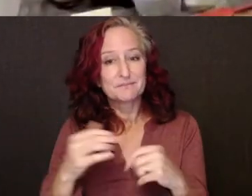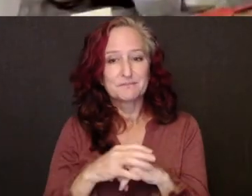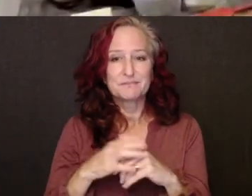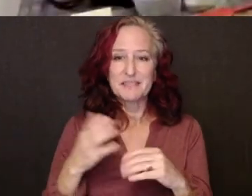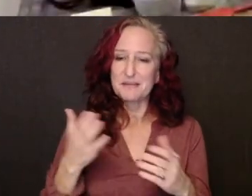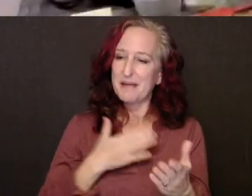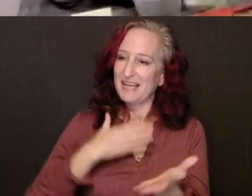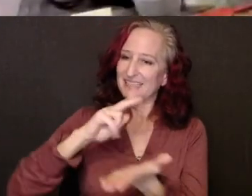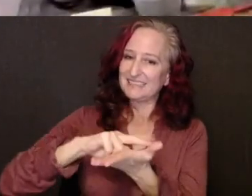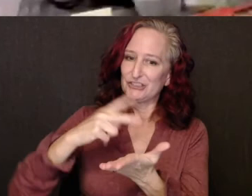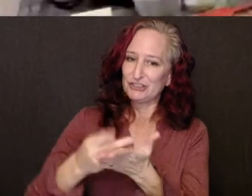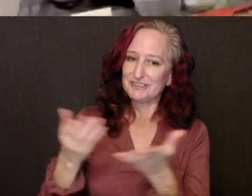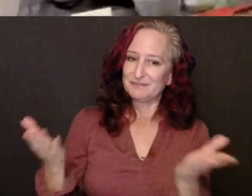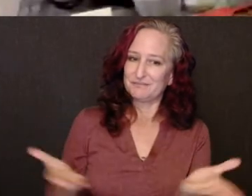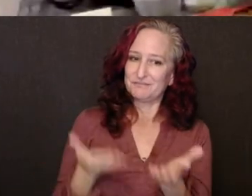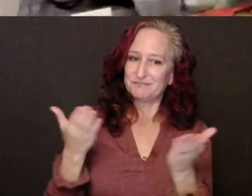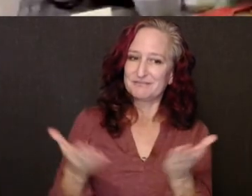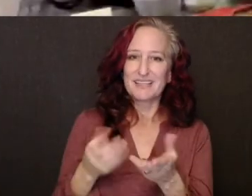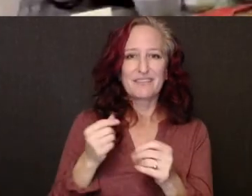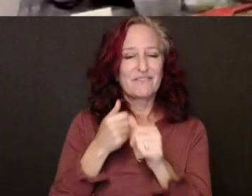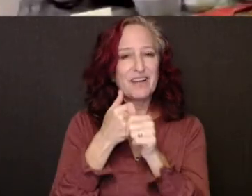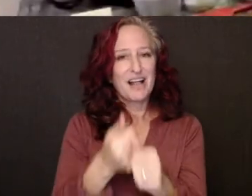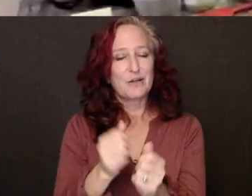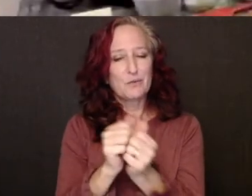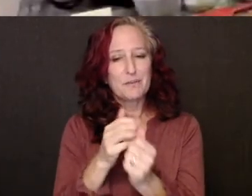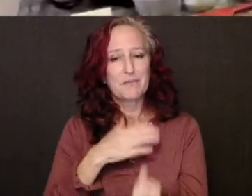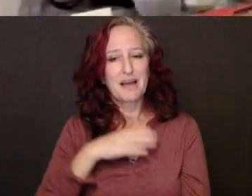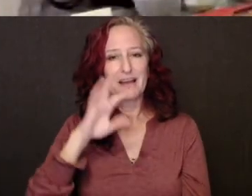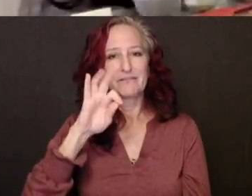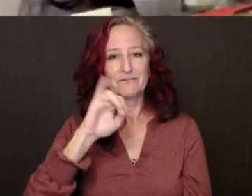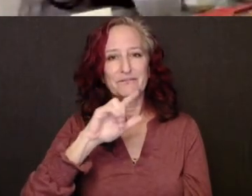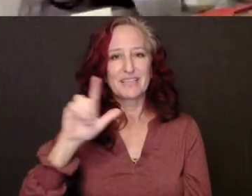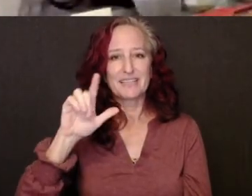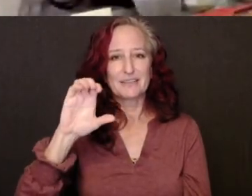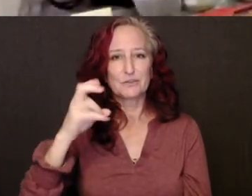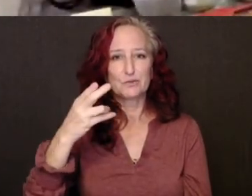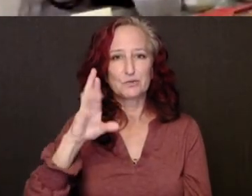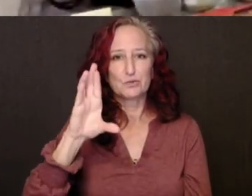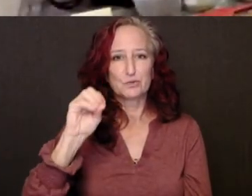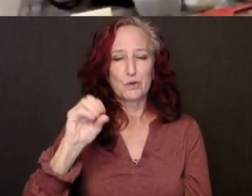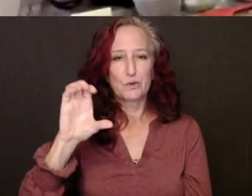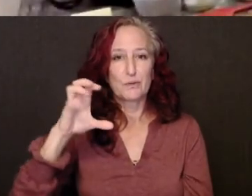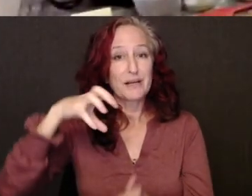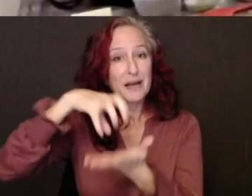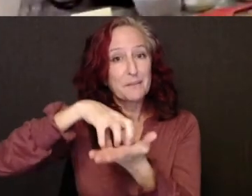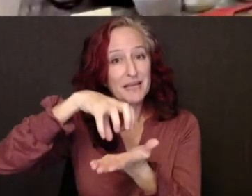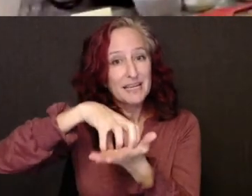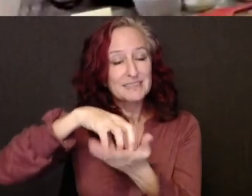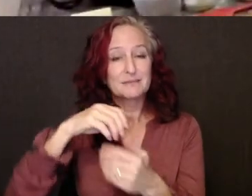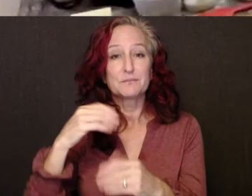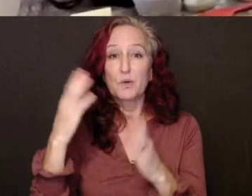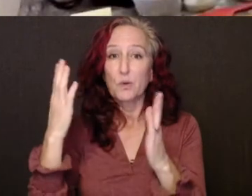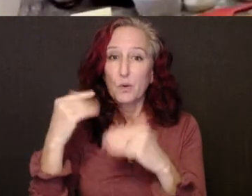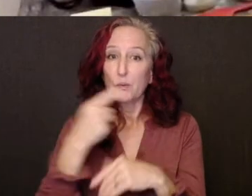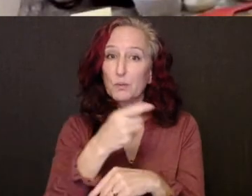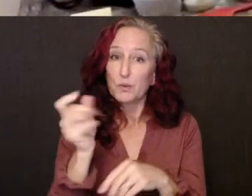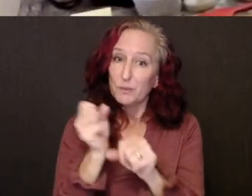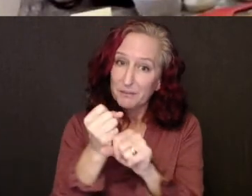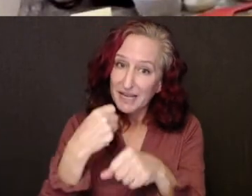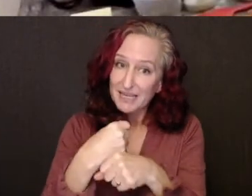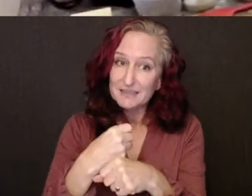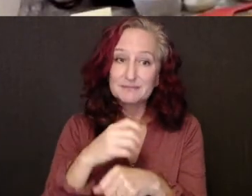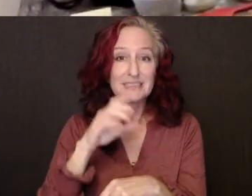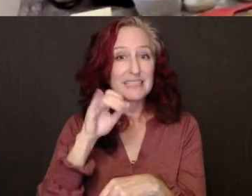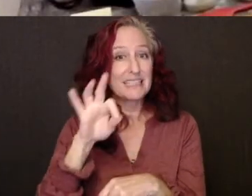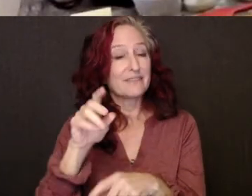these little bits that you have from the cupcakes. So thanks for bringing that up. So thank you so much for joining